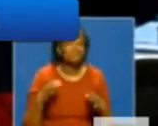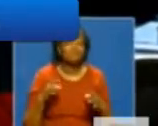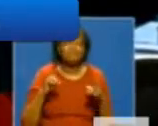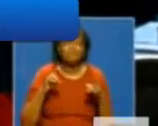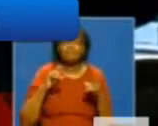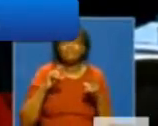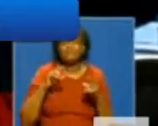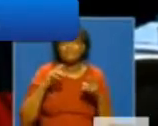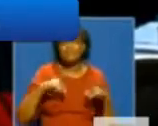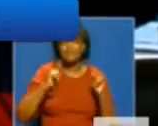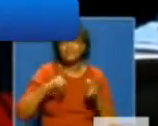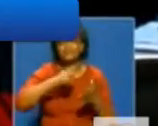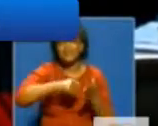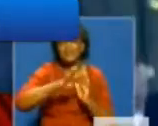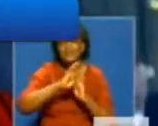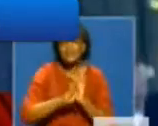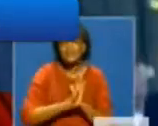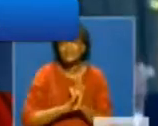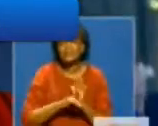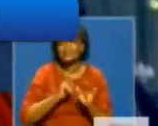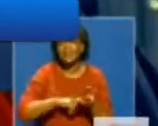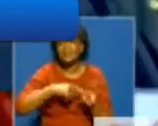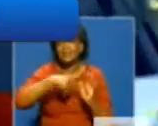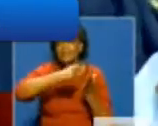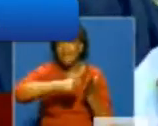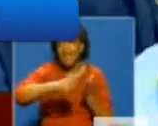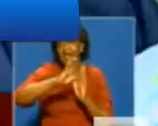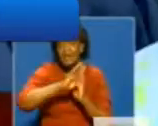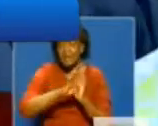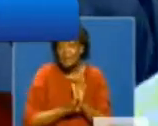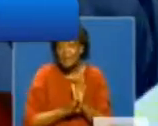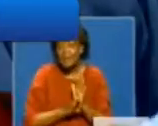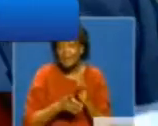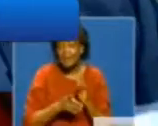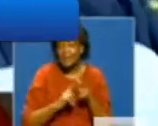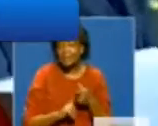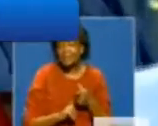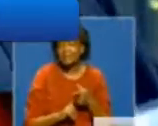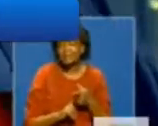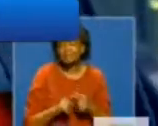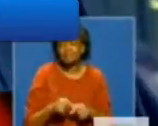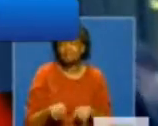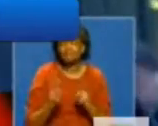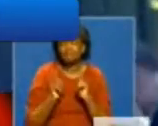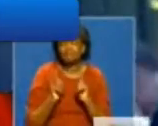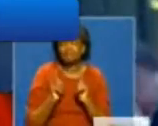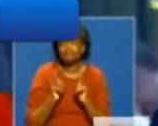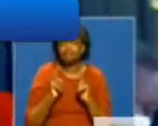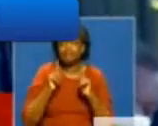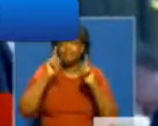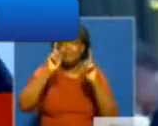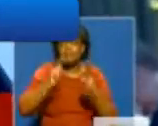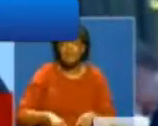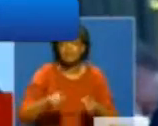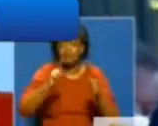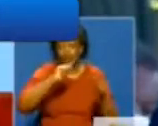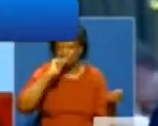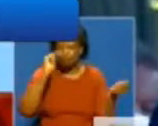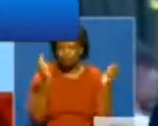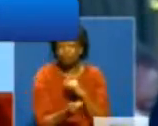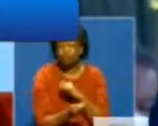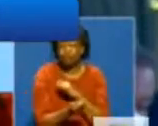bill. Having written that bill, then Wanjiku must translate that